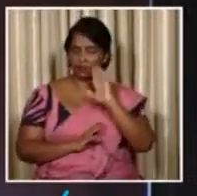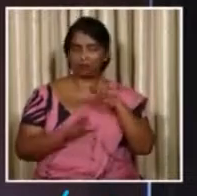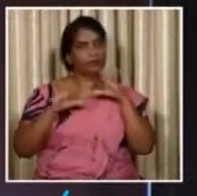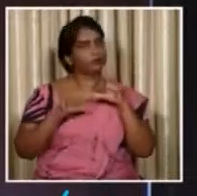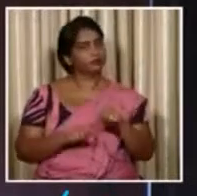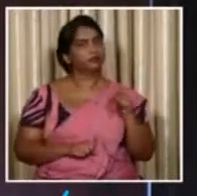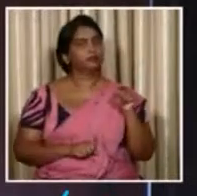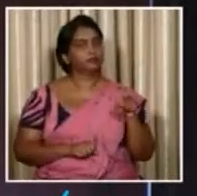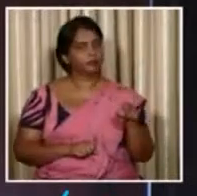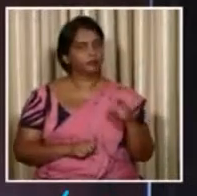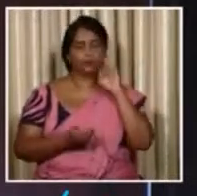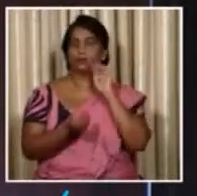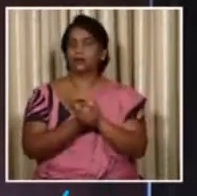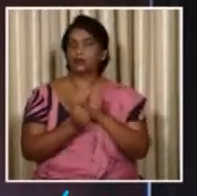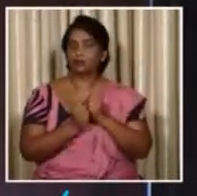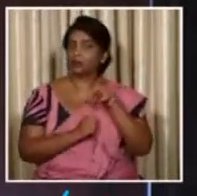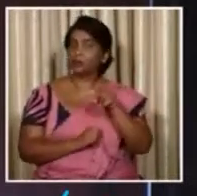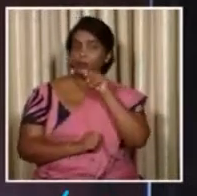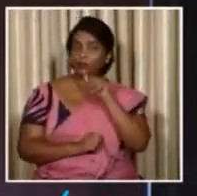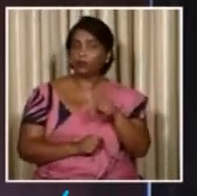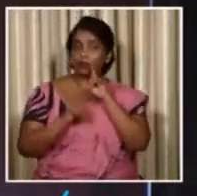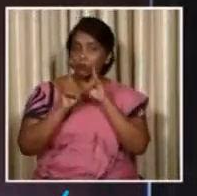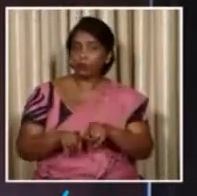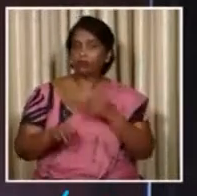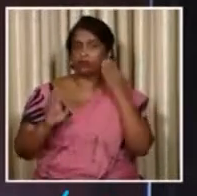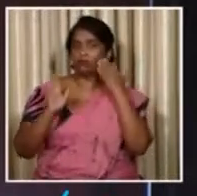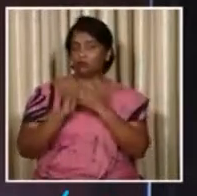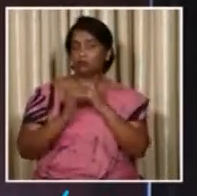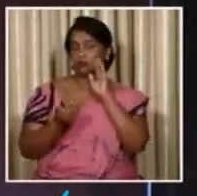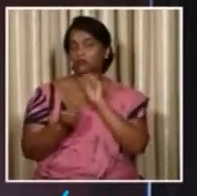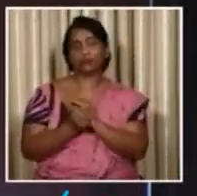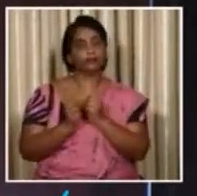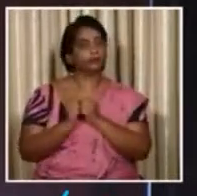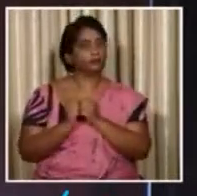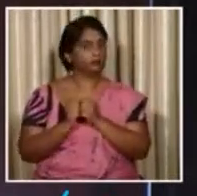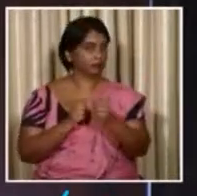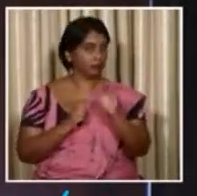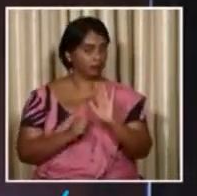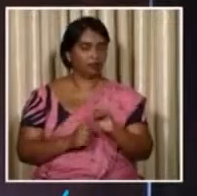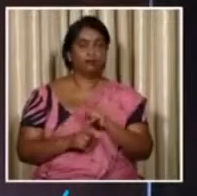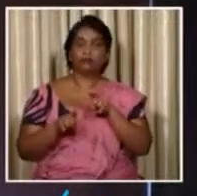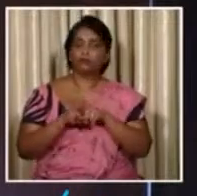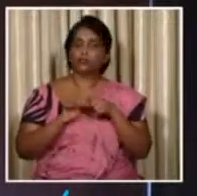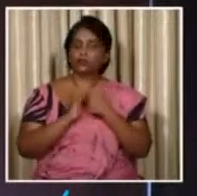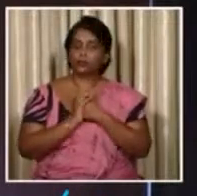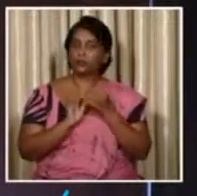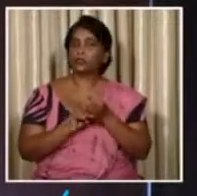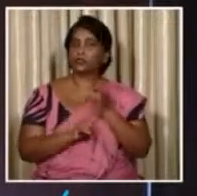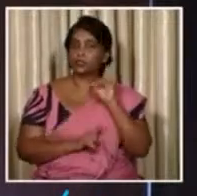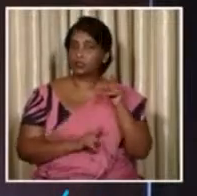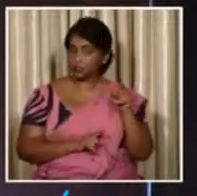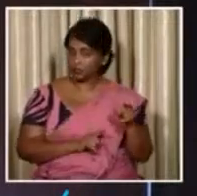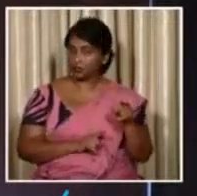leave alone the public. Said, Mr. Justice, leave alone the public. The President himself has lost confidence in